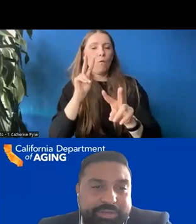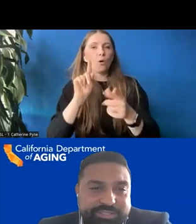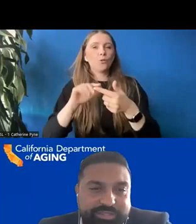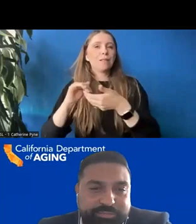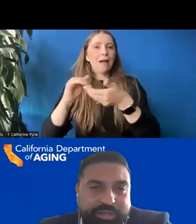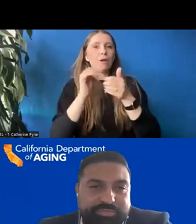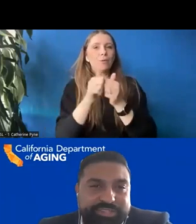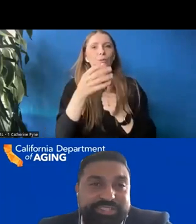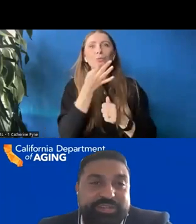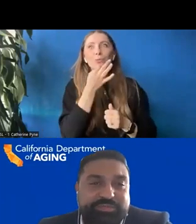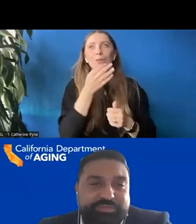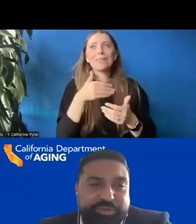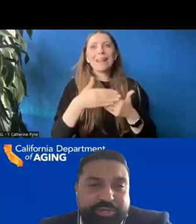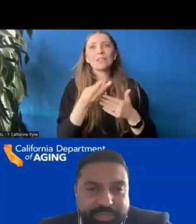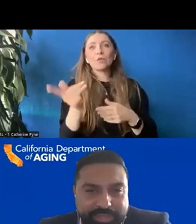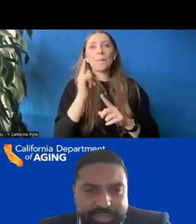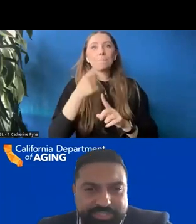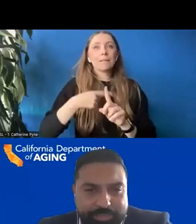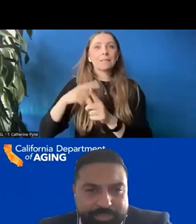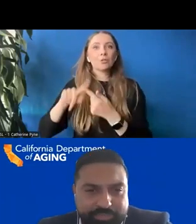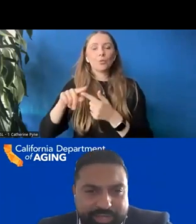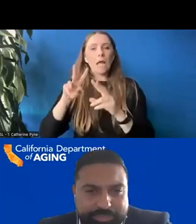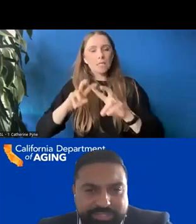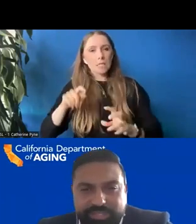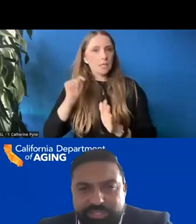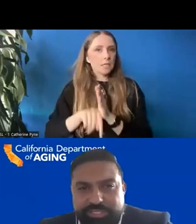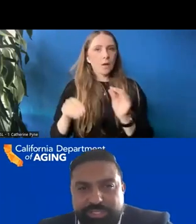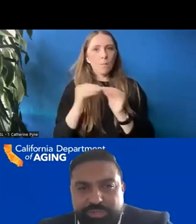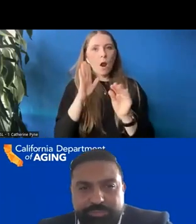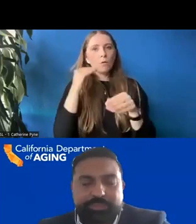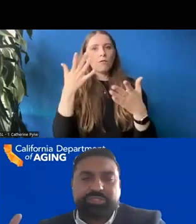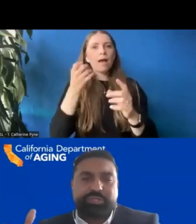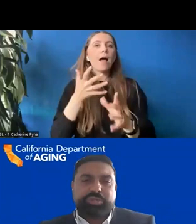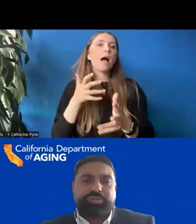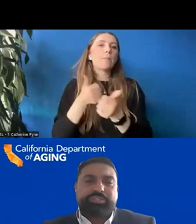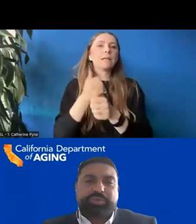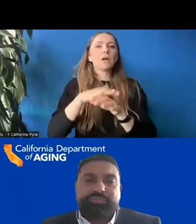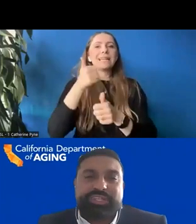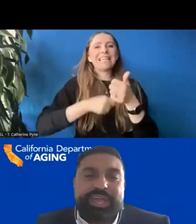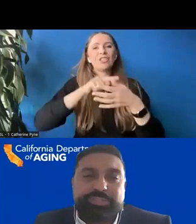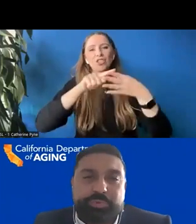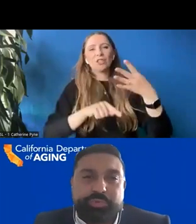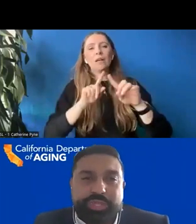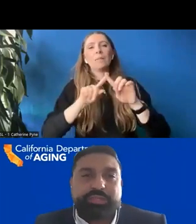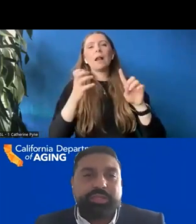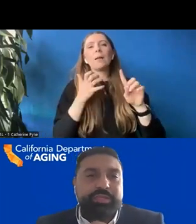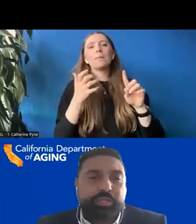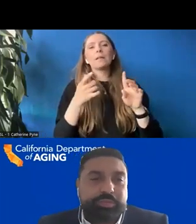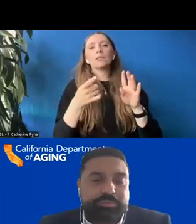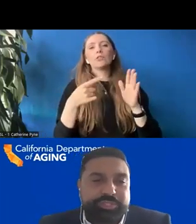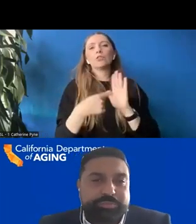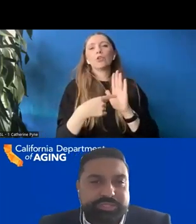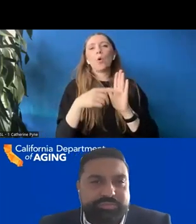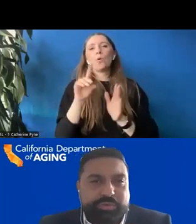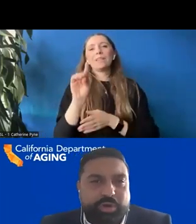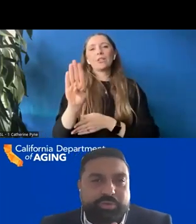the coming months to flesh these out even further. And so I'm going to provide updates on each of these measures, but I'm also going to share an early draft of a dashboard related to